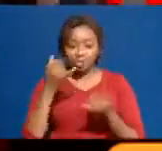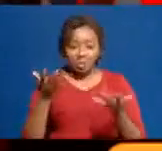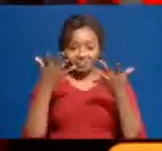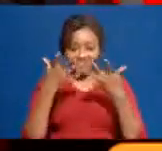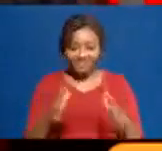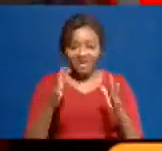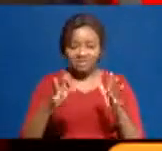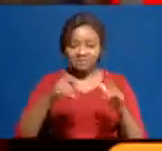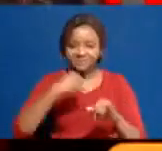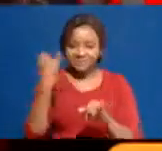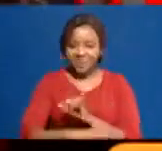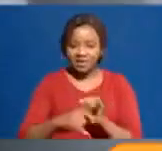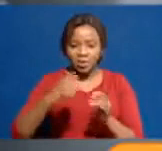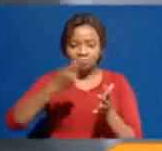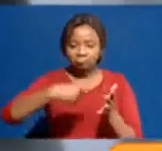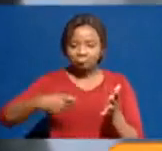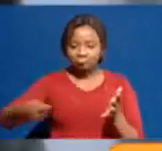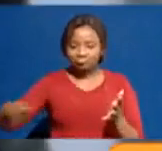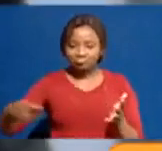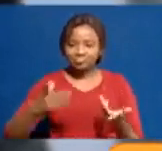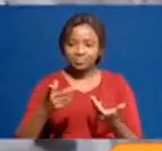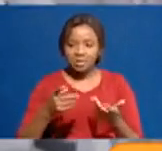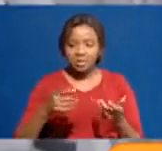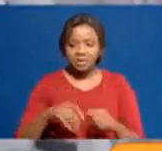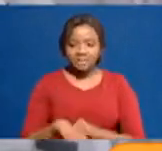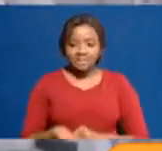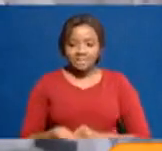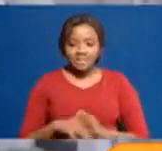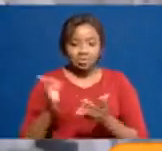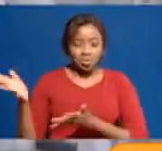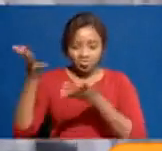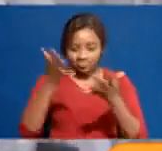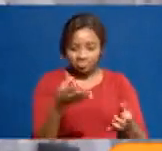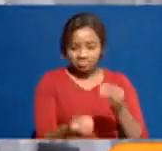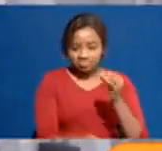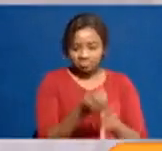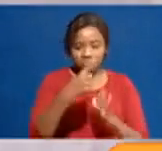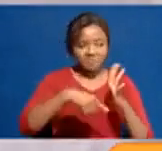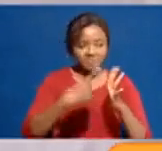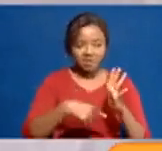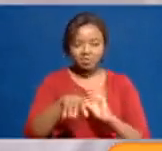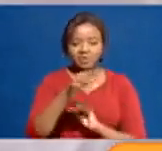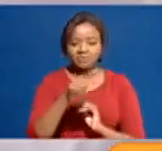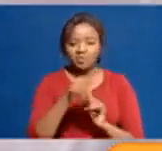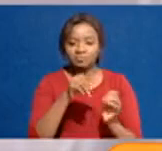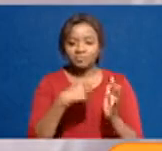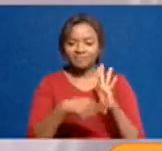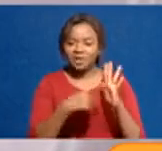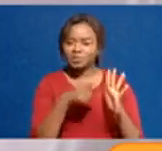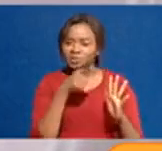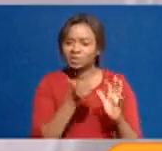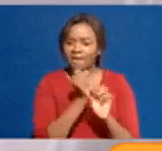finalization of the agreement with Kenya's government to partner and bring the mRNA manufacturing facility. The new facility aims to manufacture